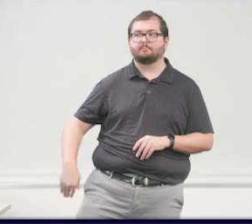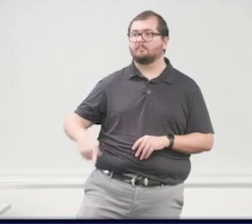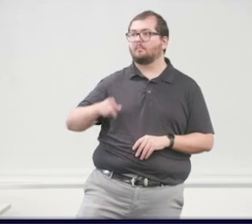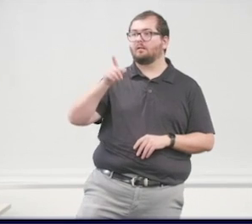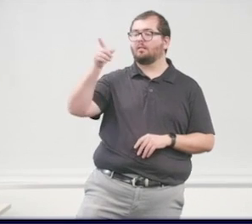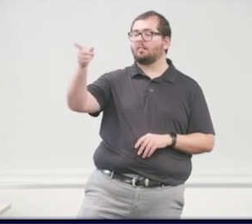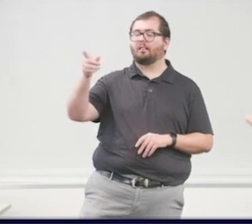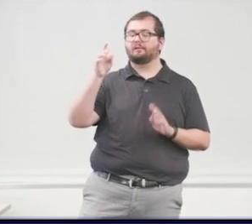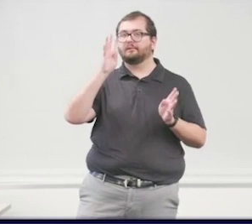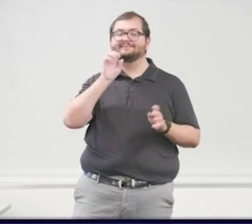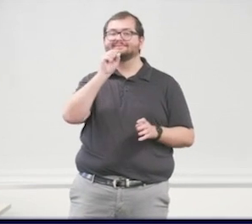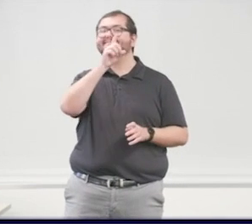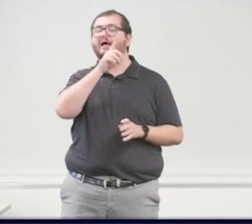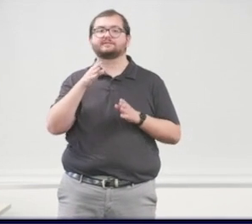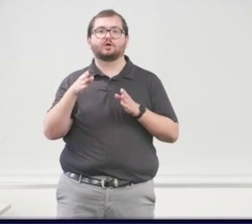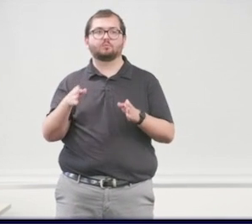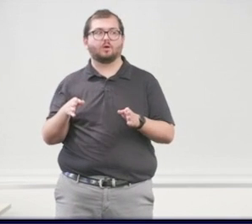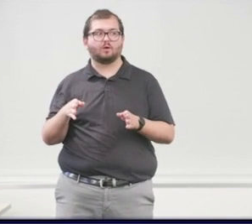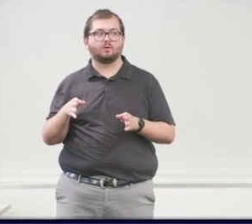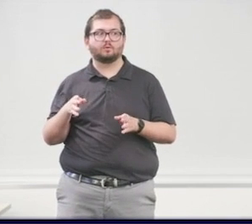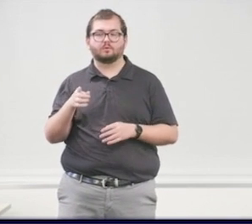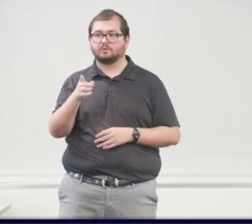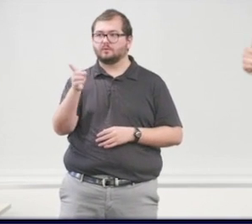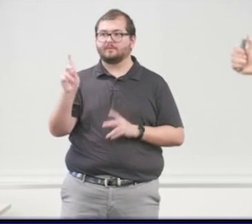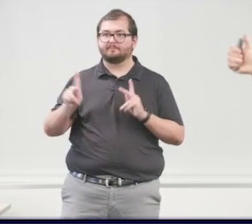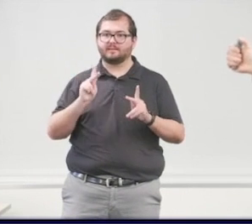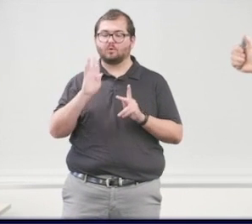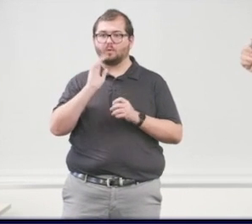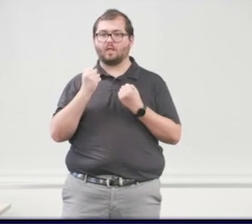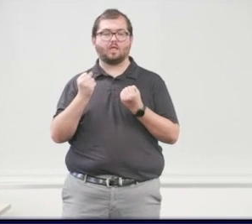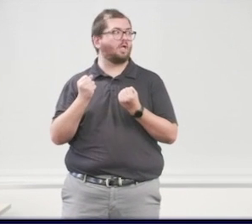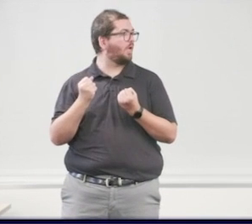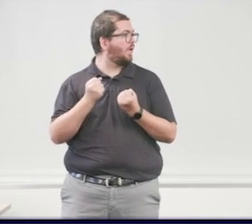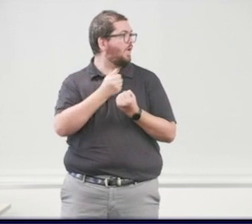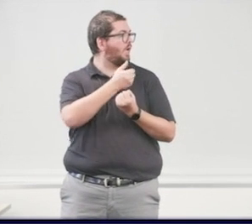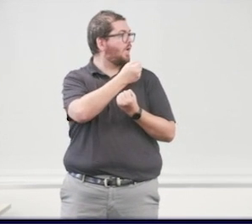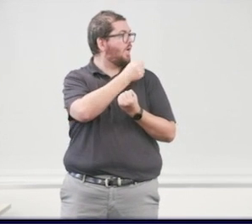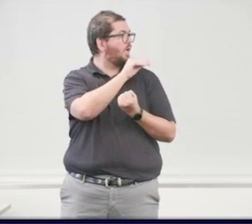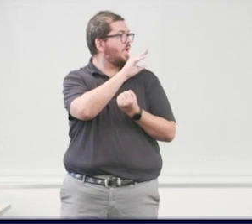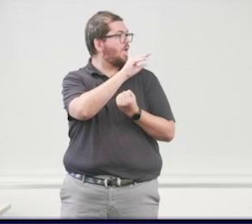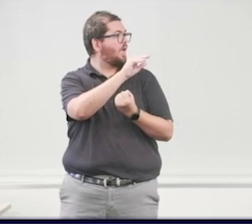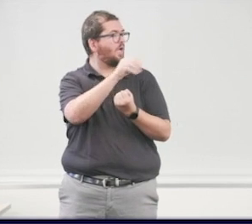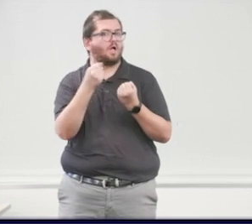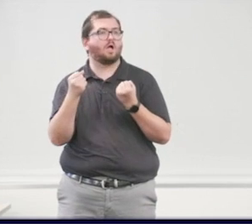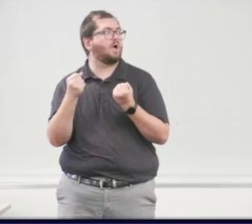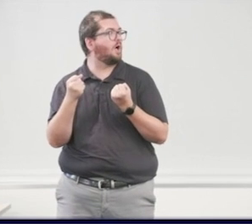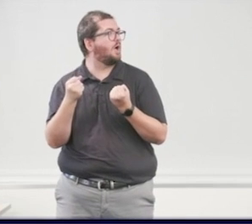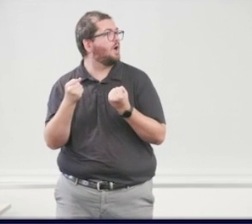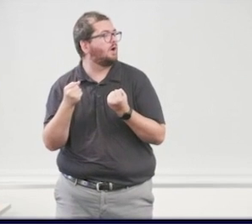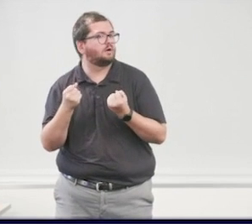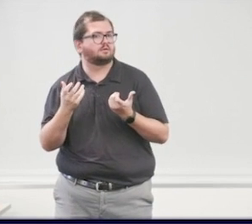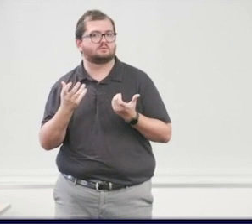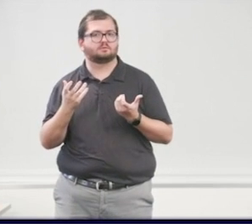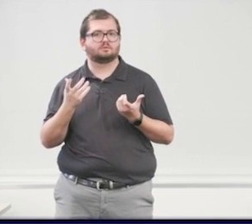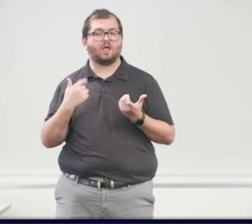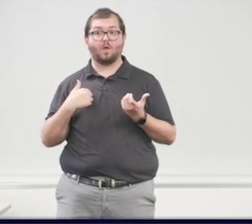Road, I know that I'm going to have about 75 rubberneckers that are going to be out like this, taking pictures and video. And the last thing we